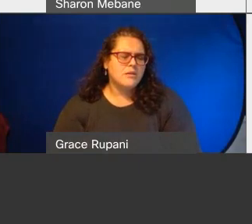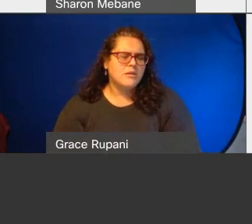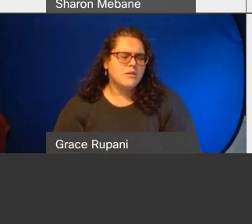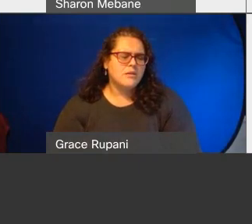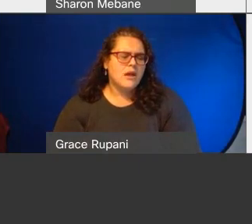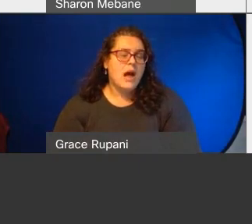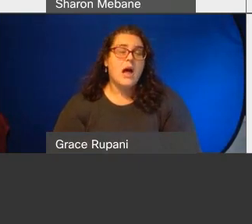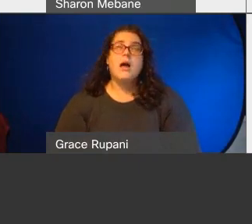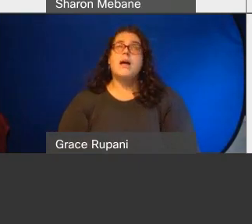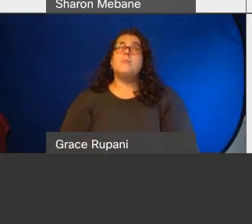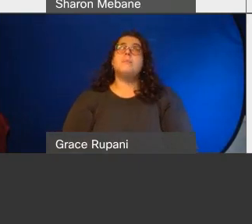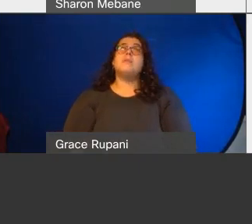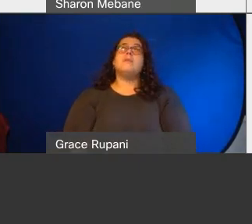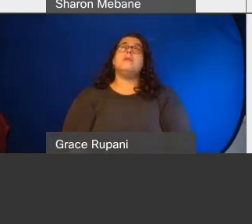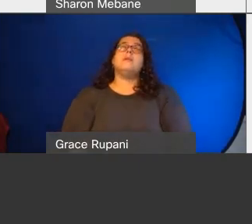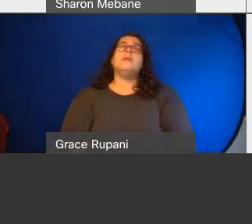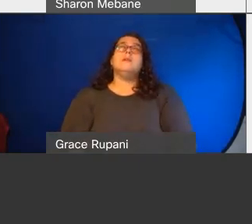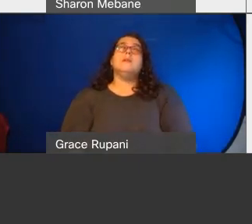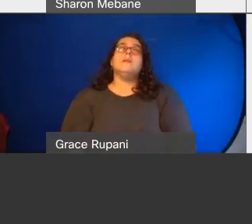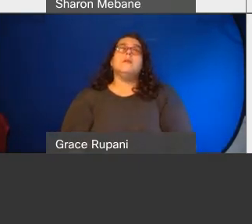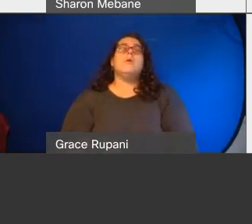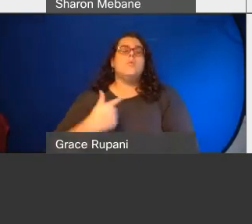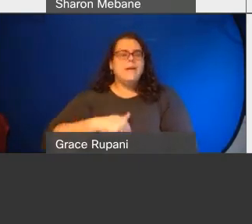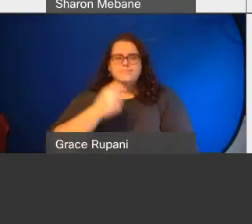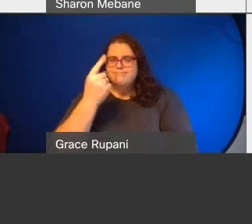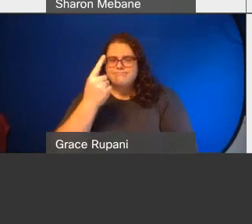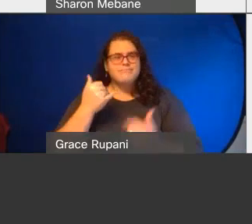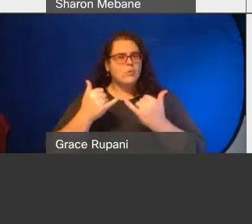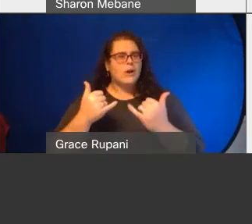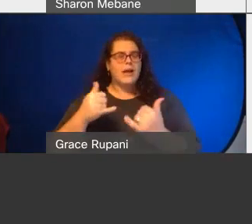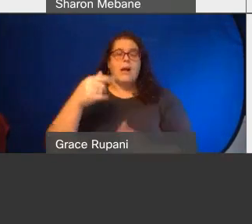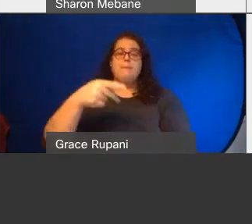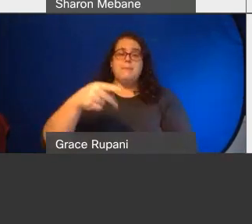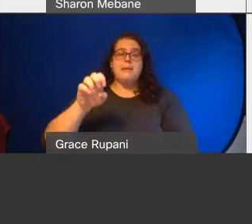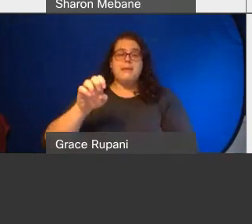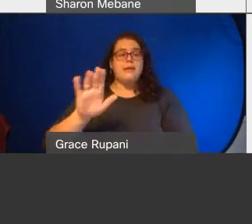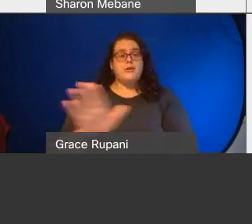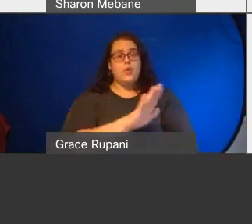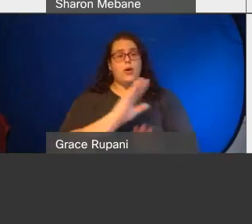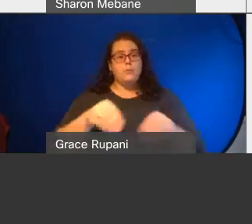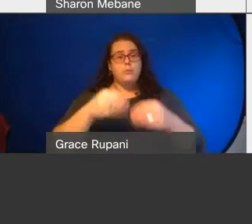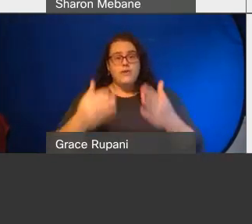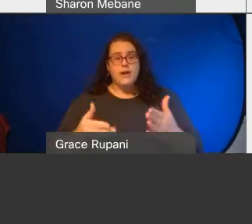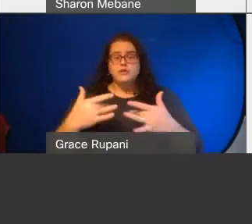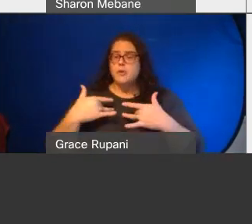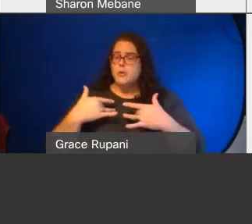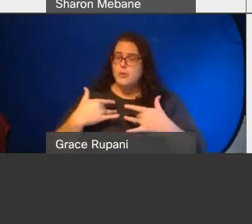Right now, we understand that this is PPE that your providers have not normally